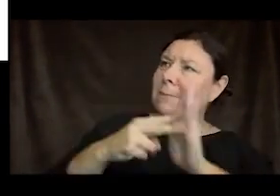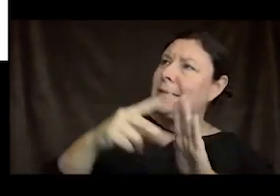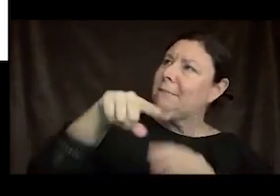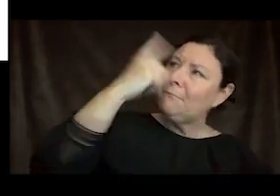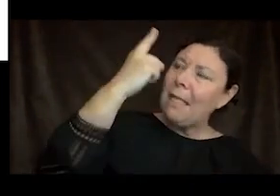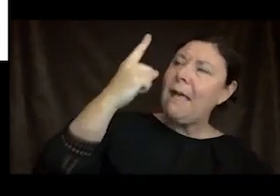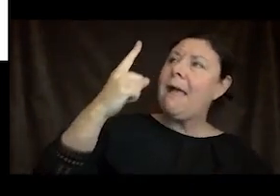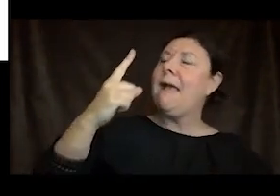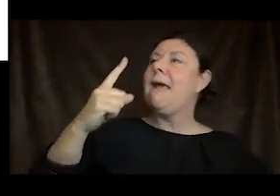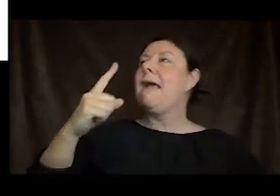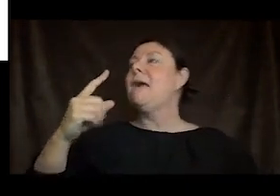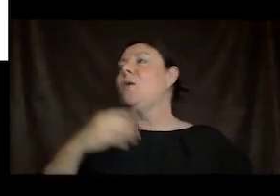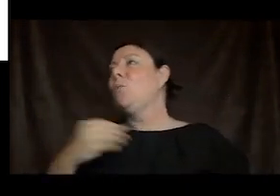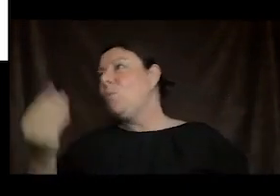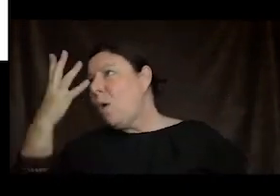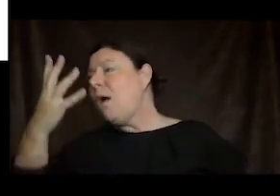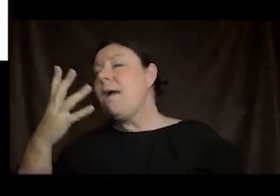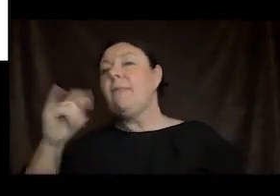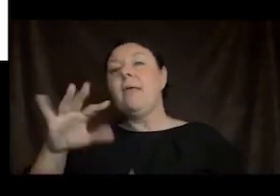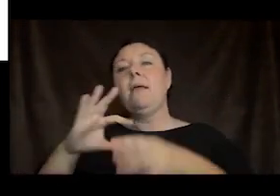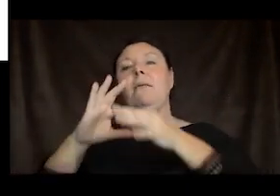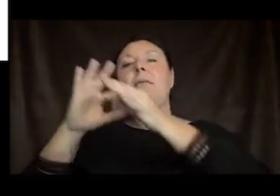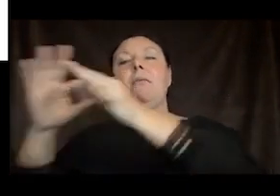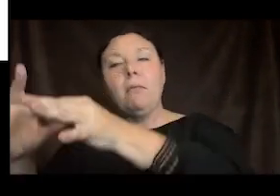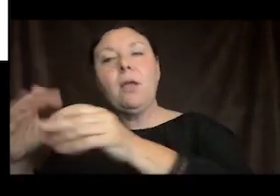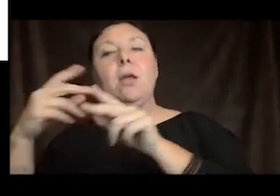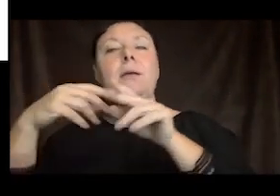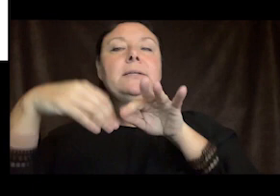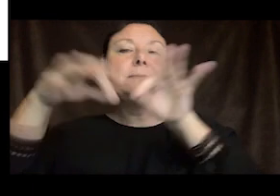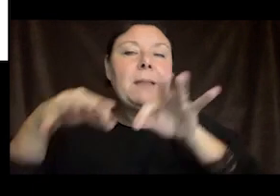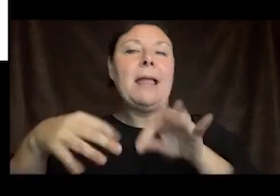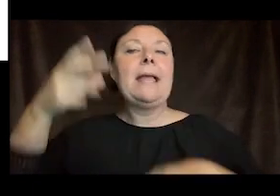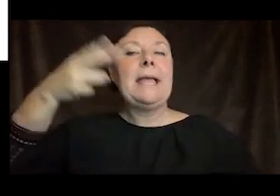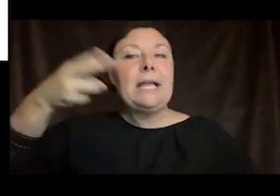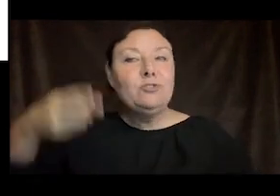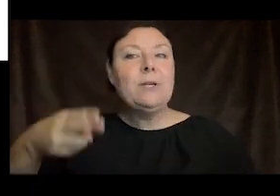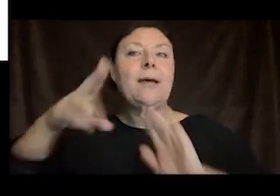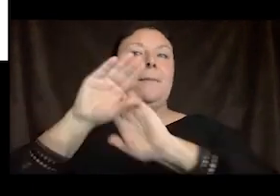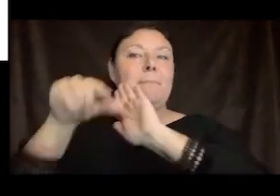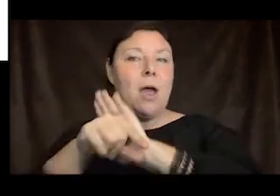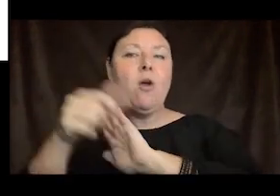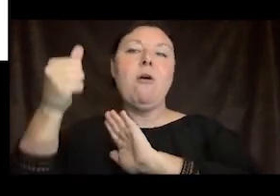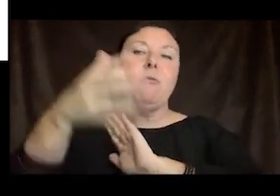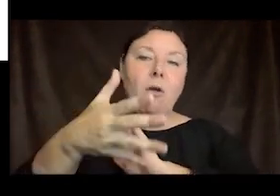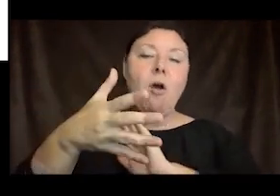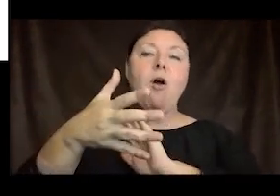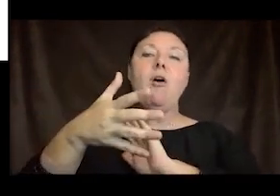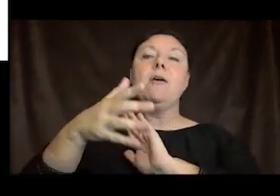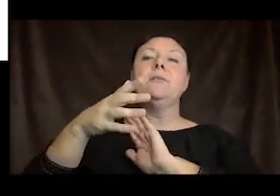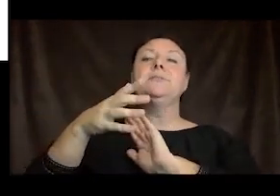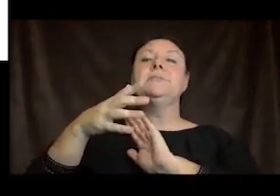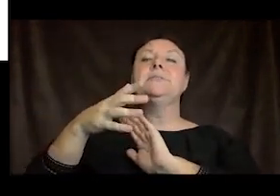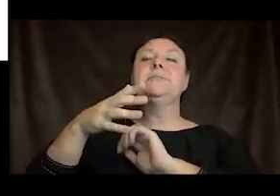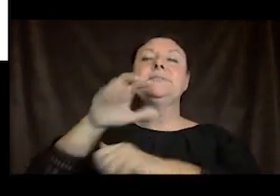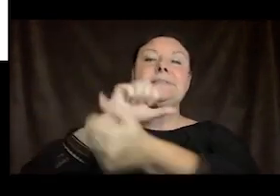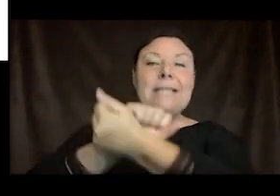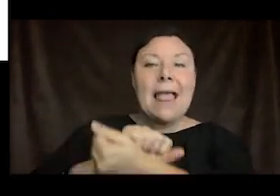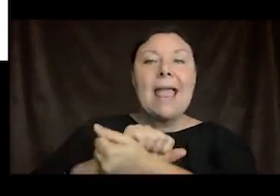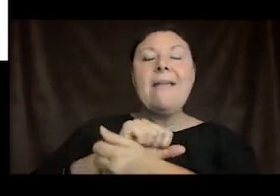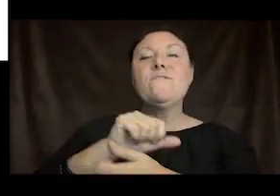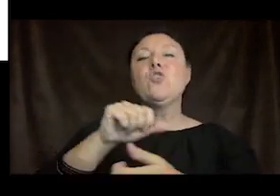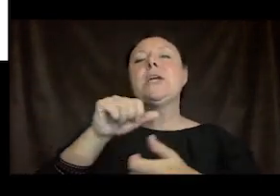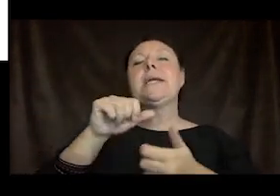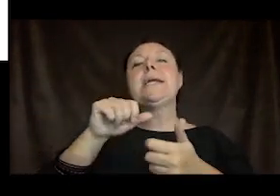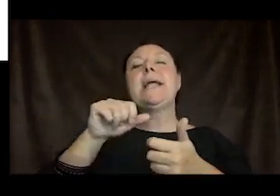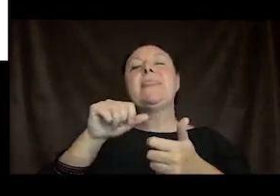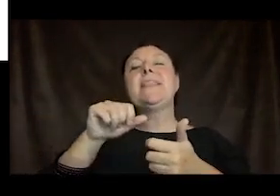the whole idea of enslavement. And this is what happened in the past. And they talk about white people. And she asks, well, who are white people? And then